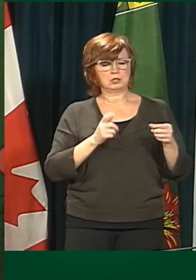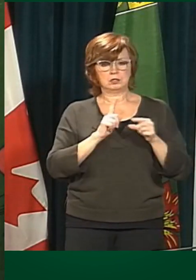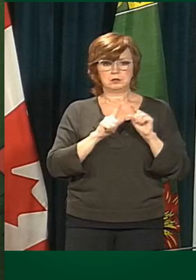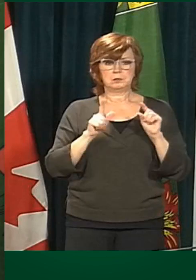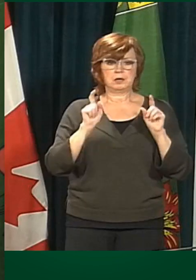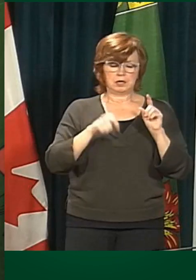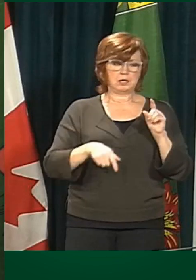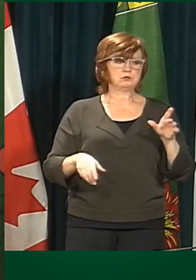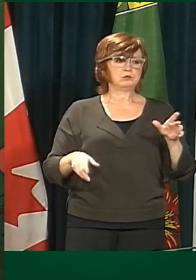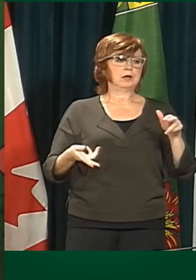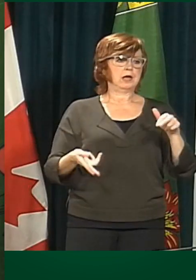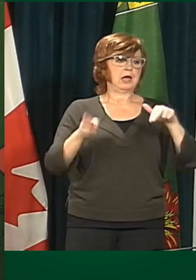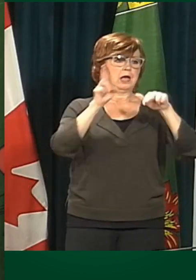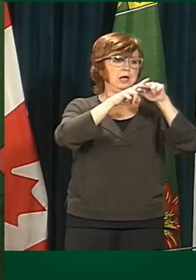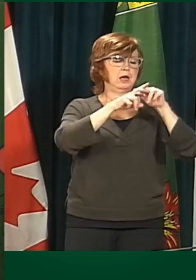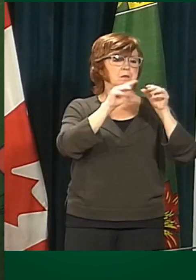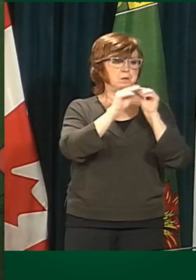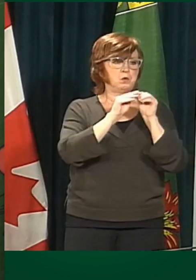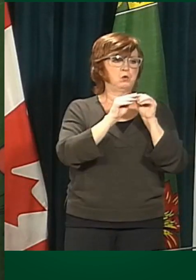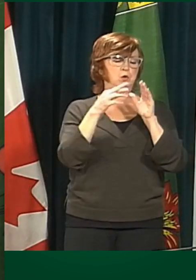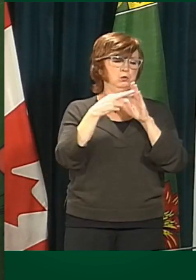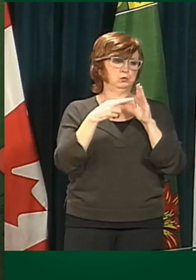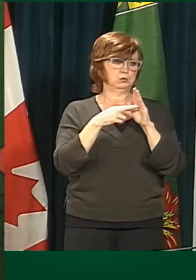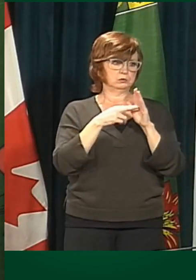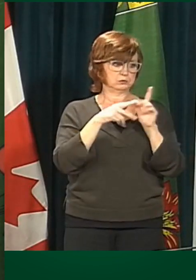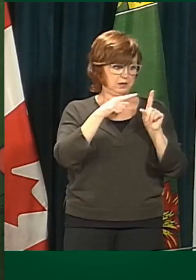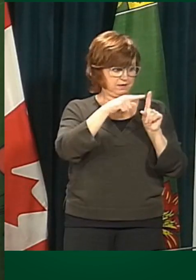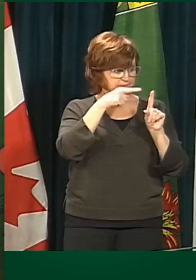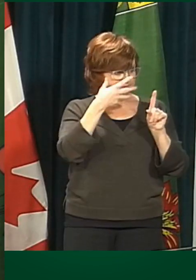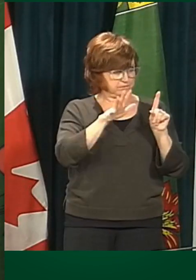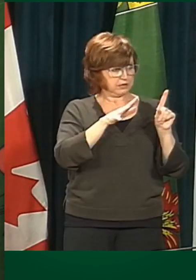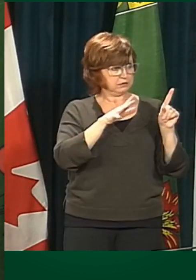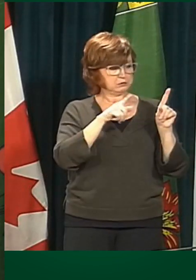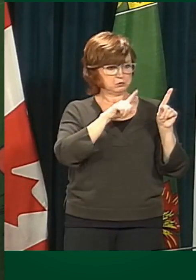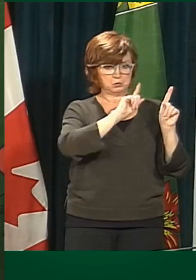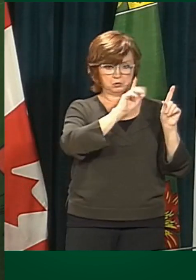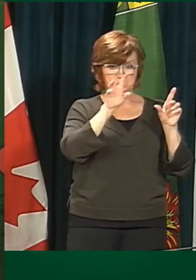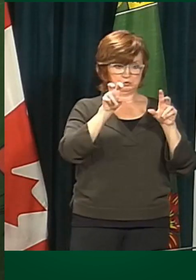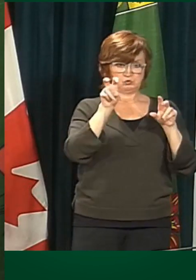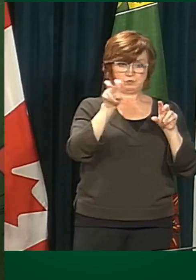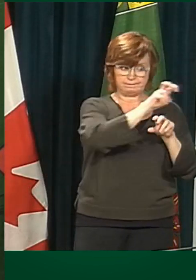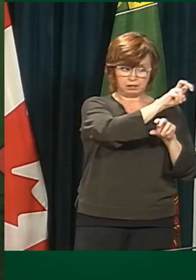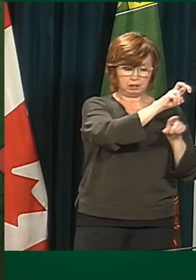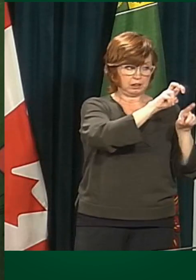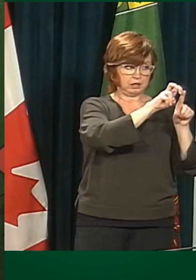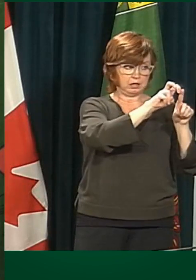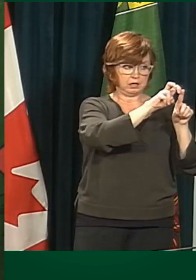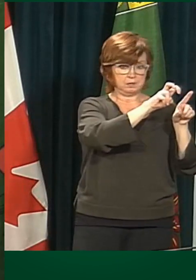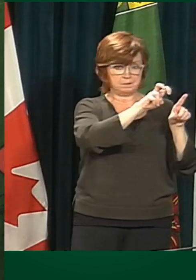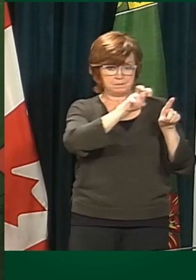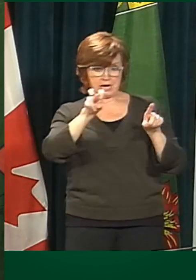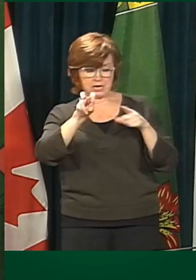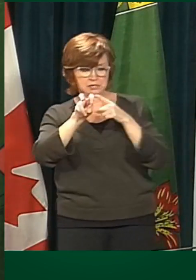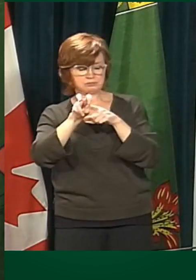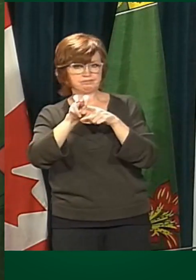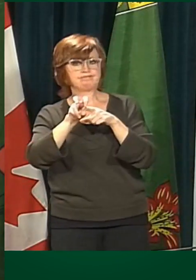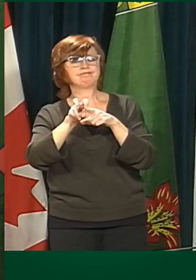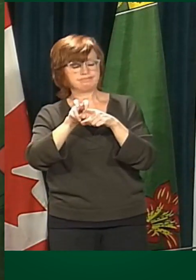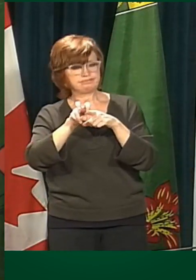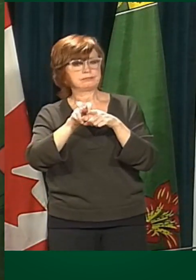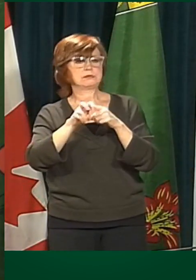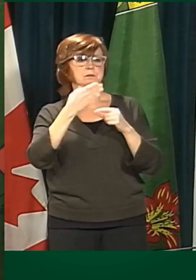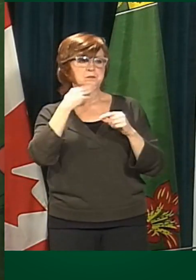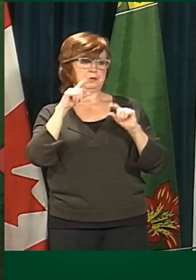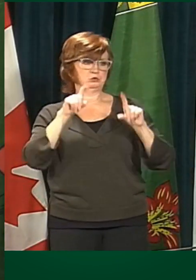come back, if they were exposed to in a setting to a case or otherwise were in a setting or a facility where there were cases, there's